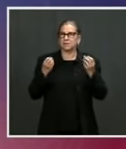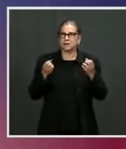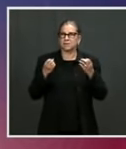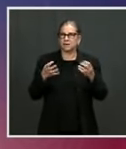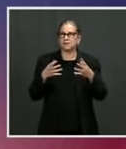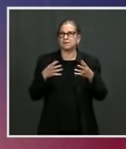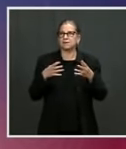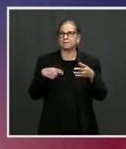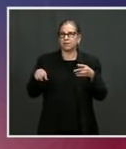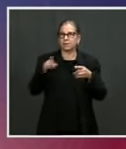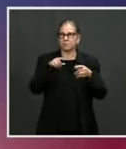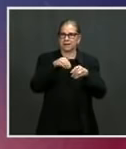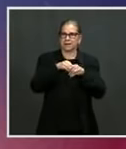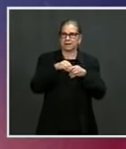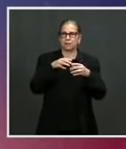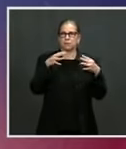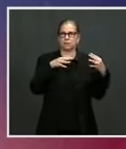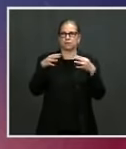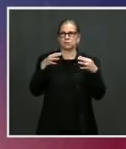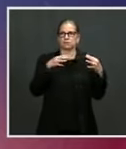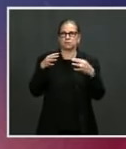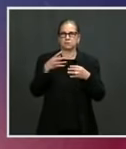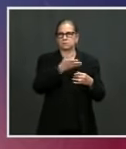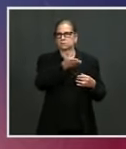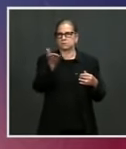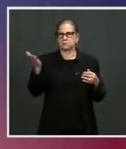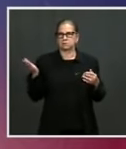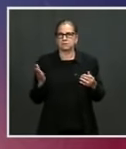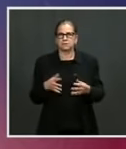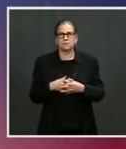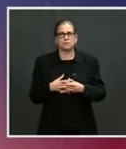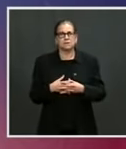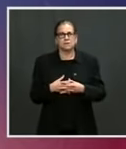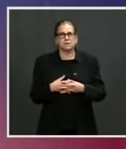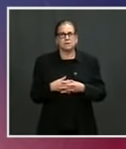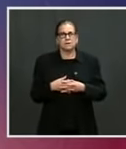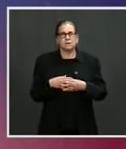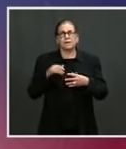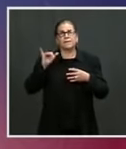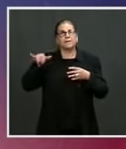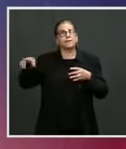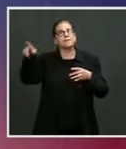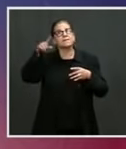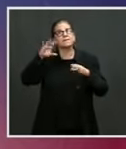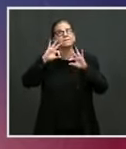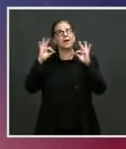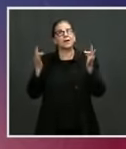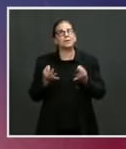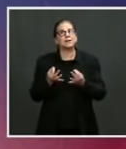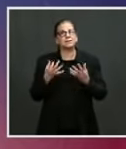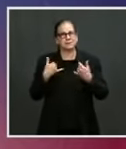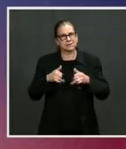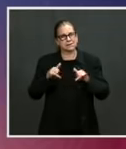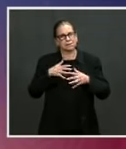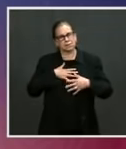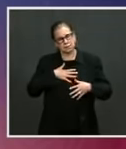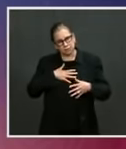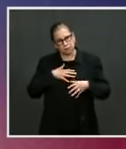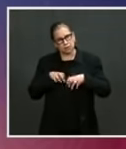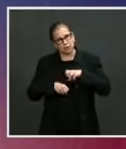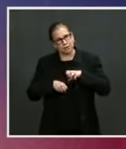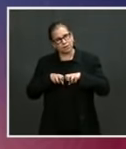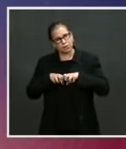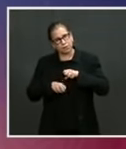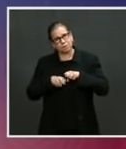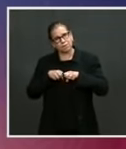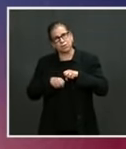Our Gold Star and surviving families wage a fight that goes on long after the funerals. And it is our